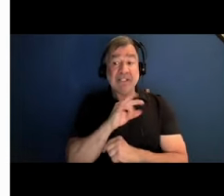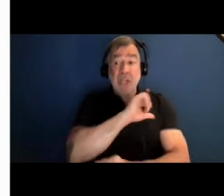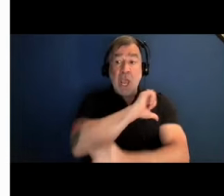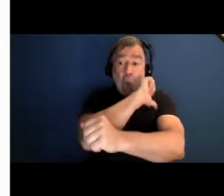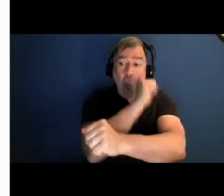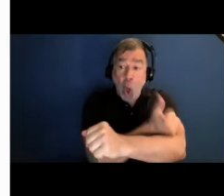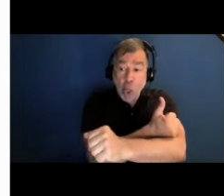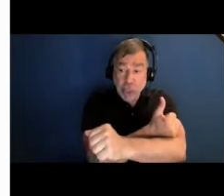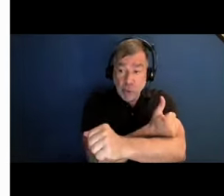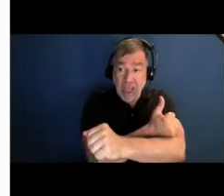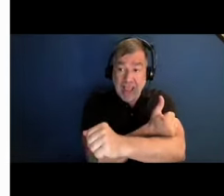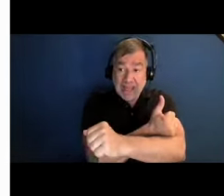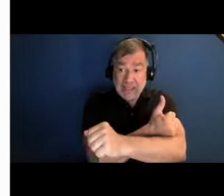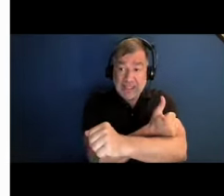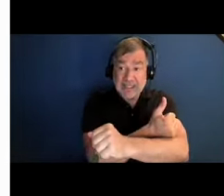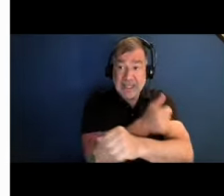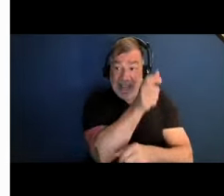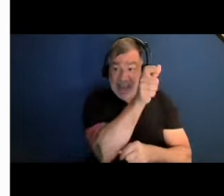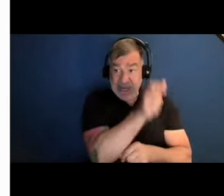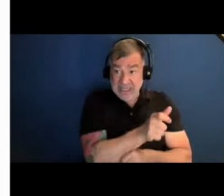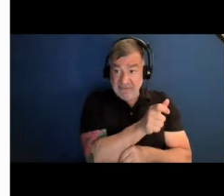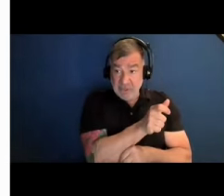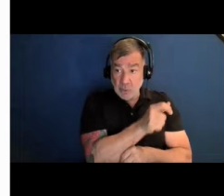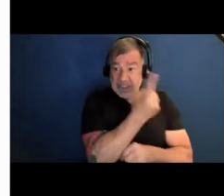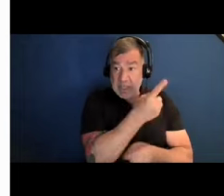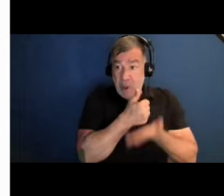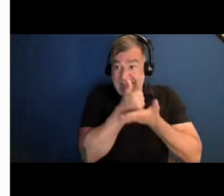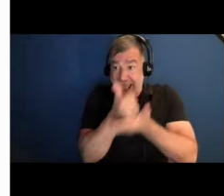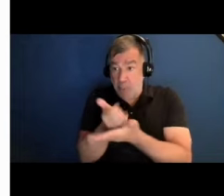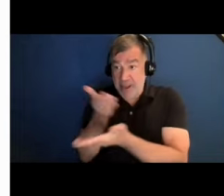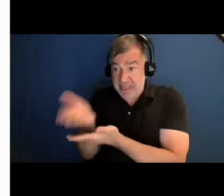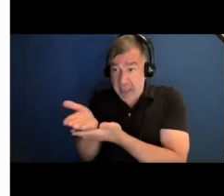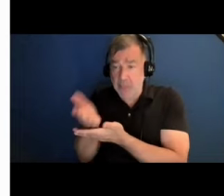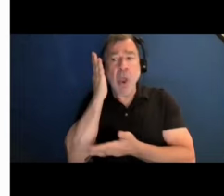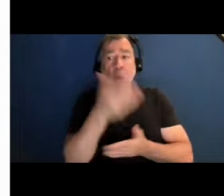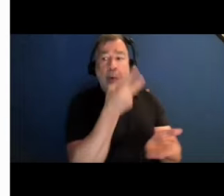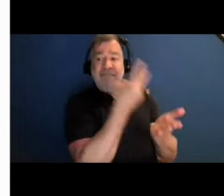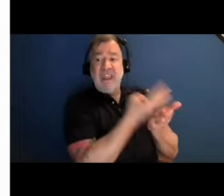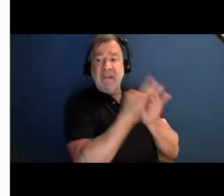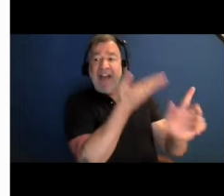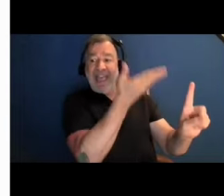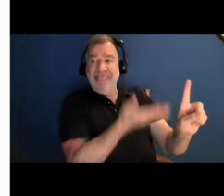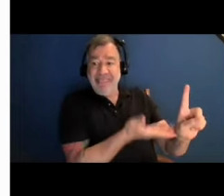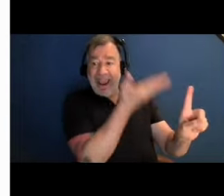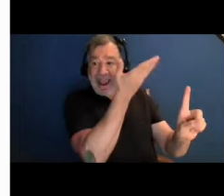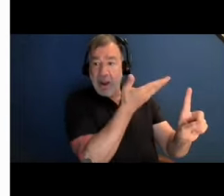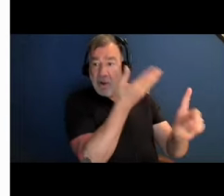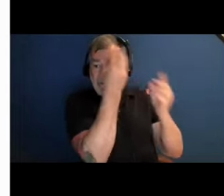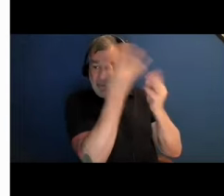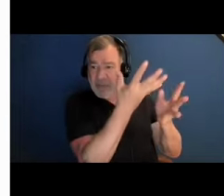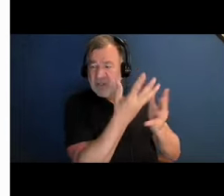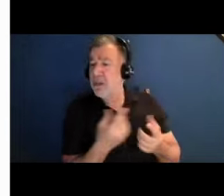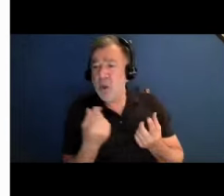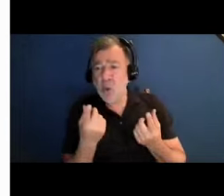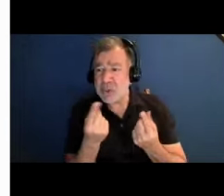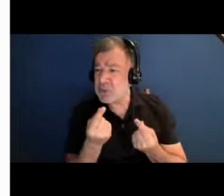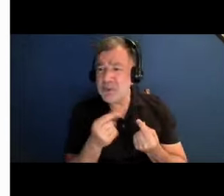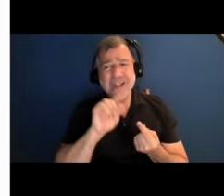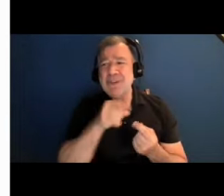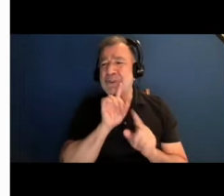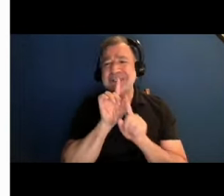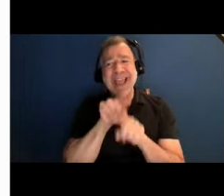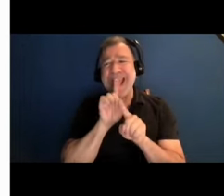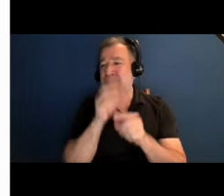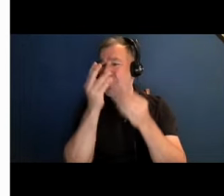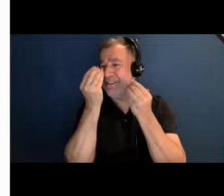authorized representative, we'll go ahead and verify their information. And it's actually really easy. You're just answering information you would expect to be